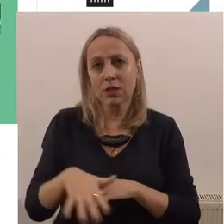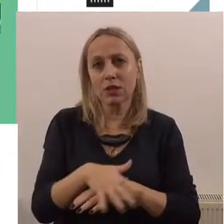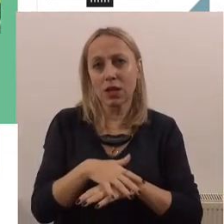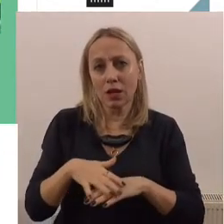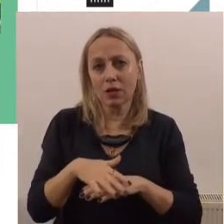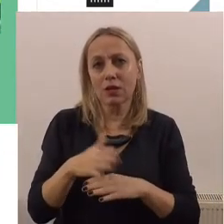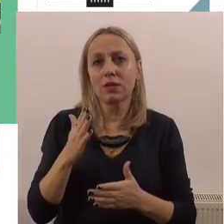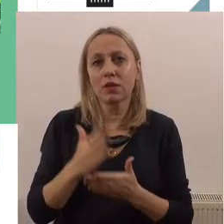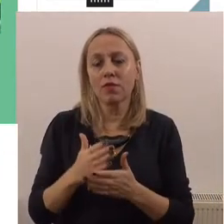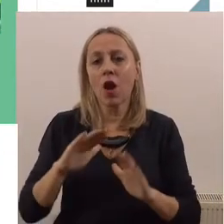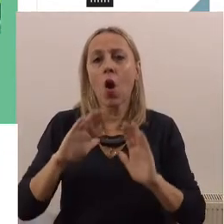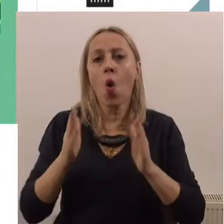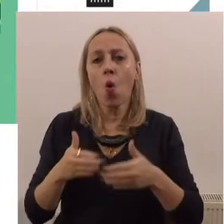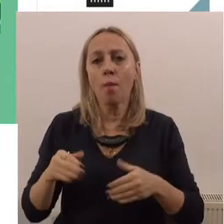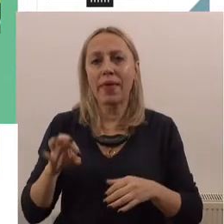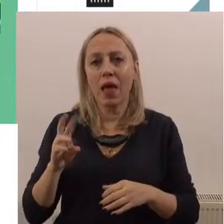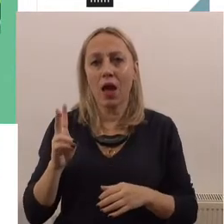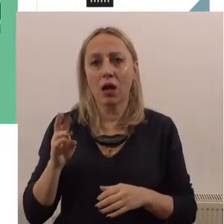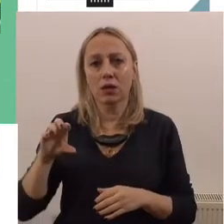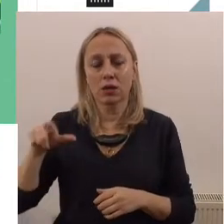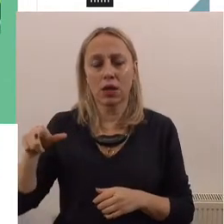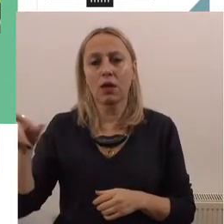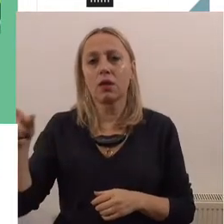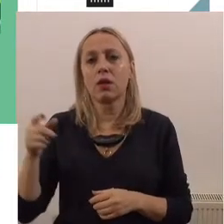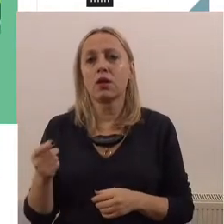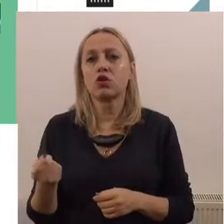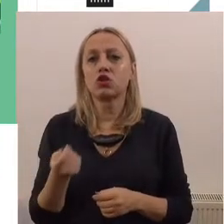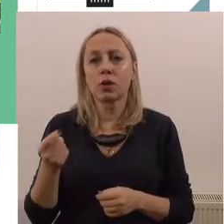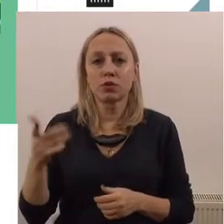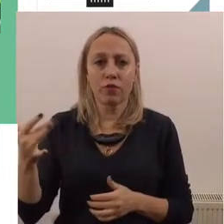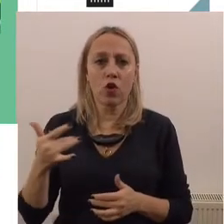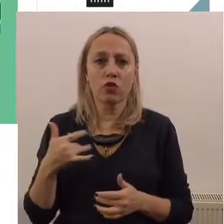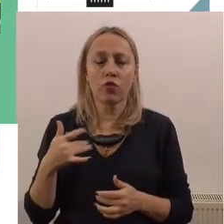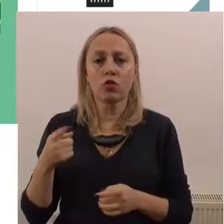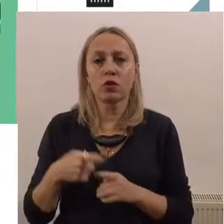know that we have two art objects made by Schuhhof,